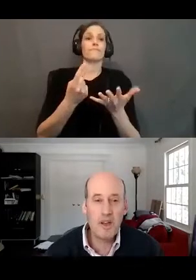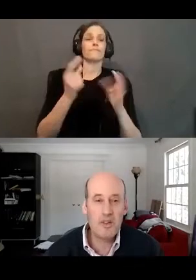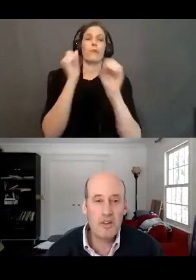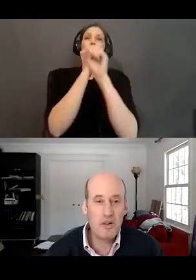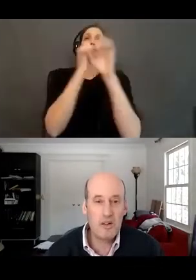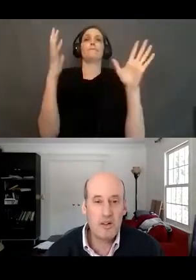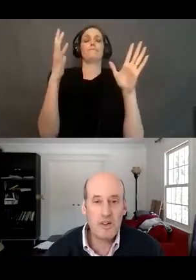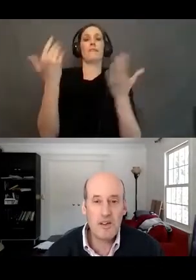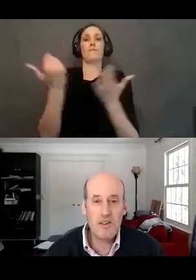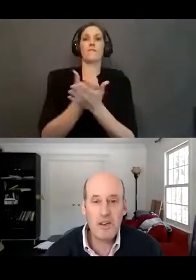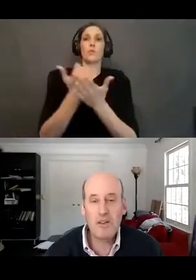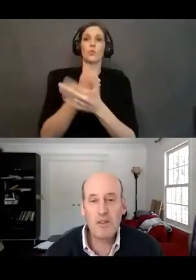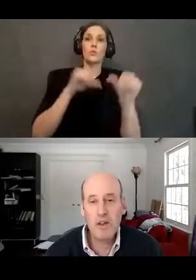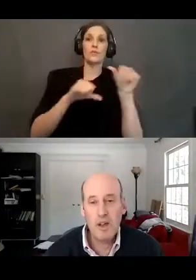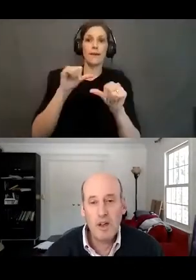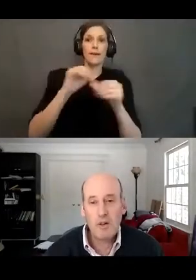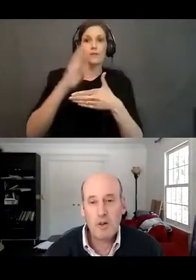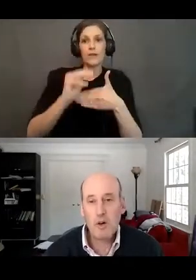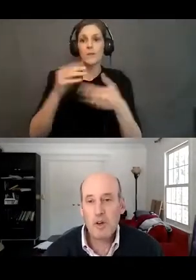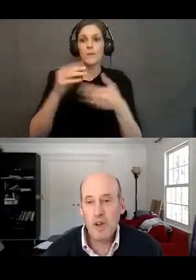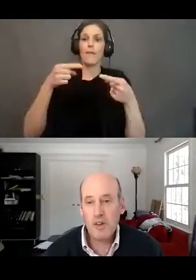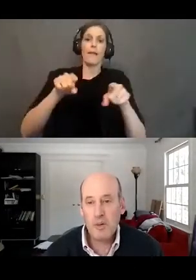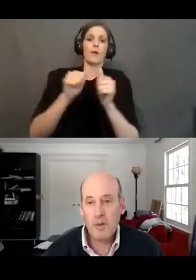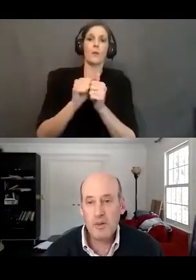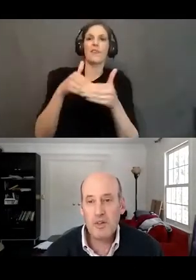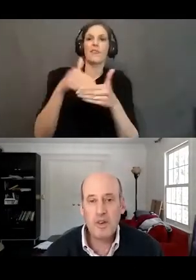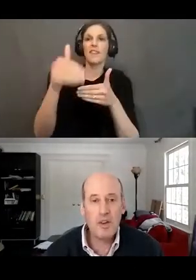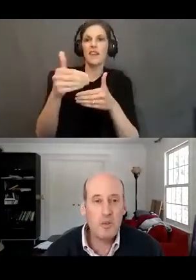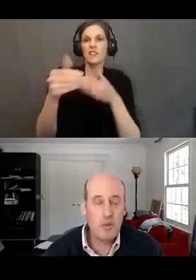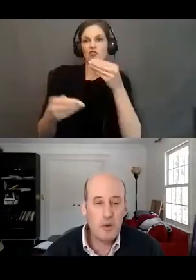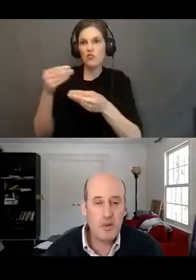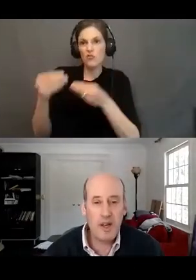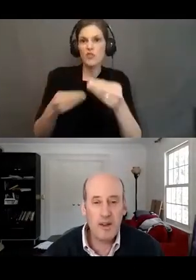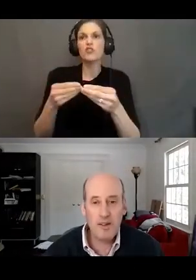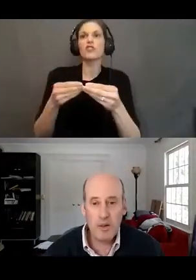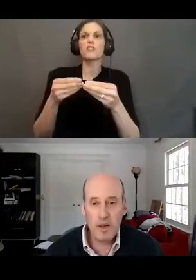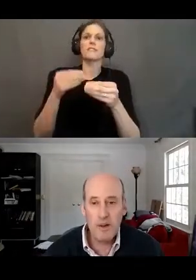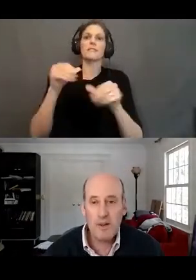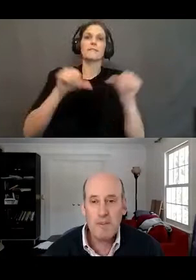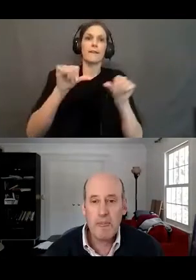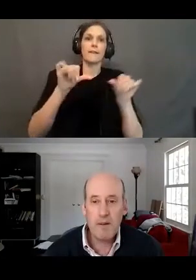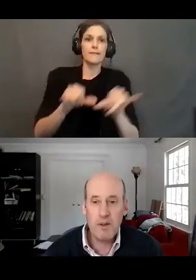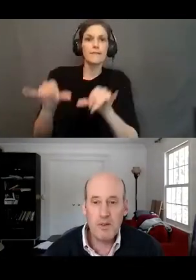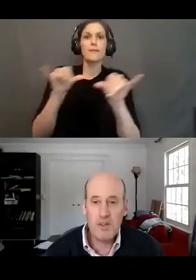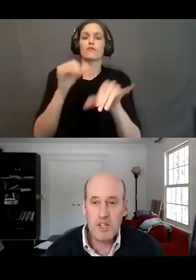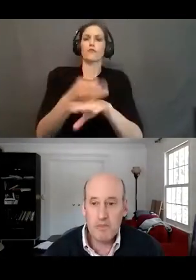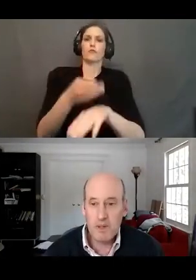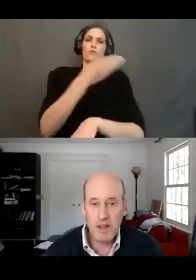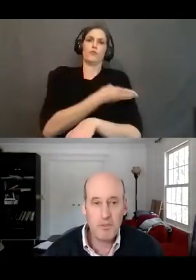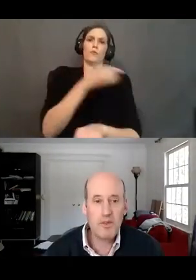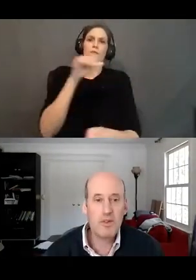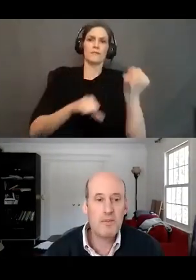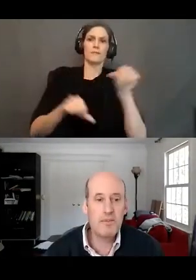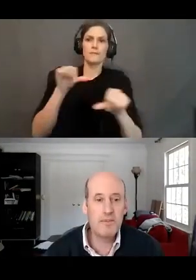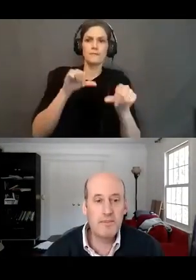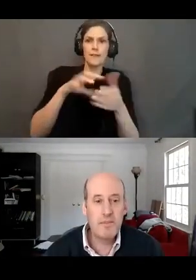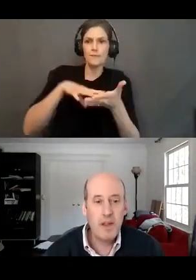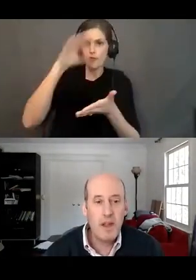with the next generation science standards for urban high schools designed to improve science learning and reduce achievement